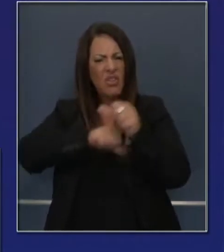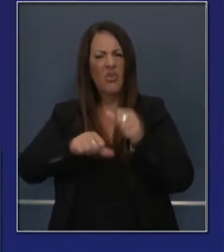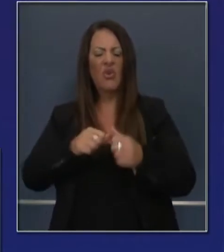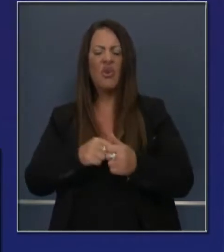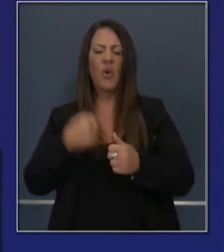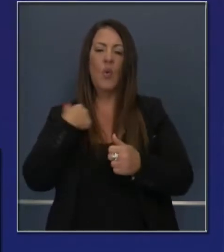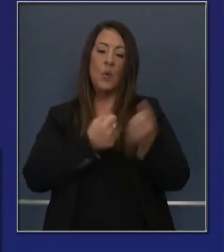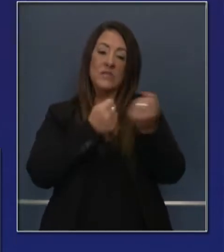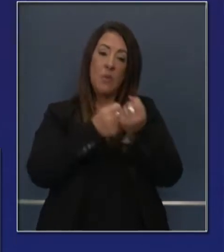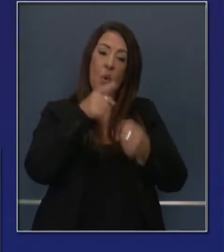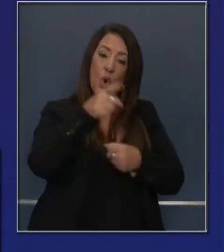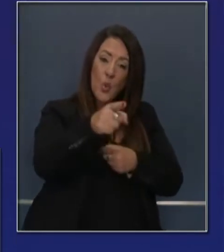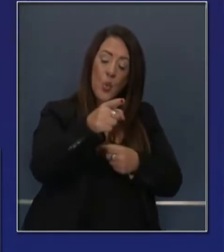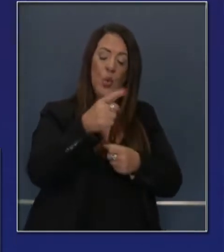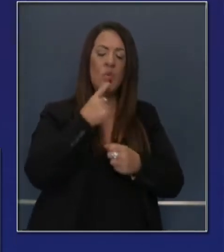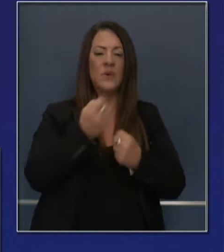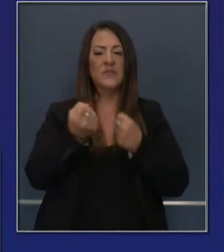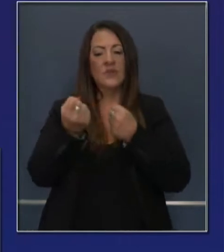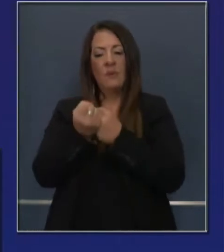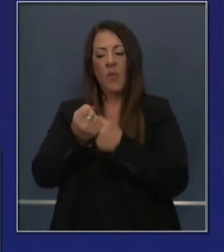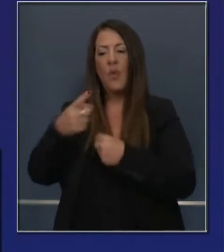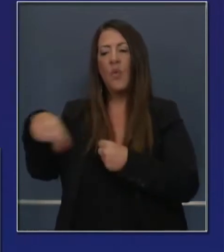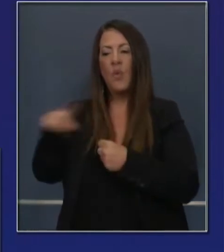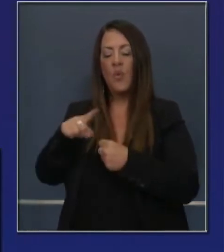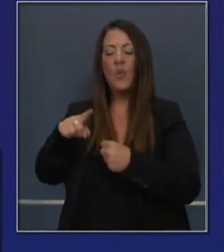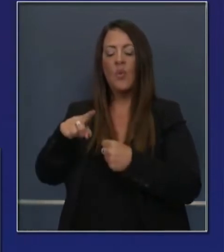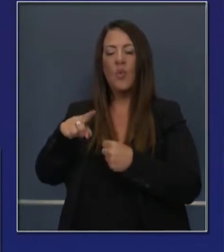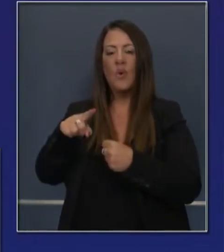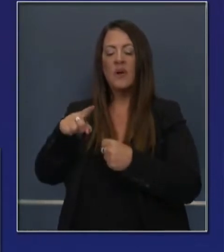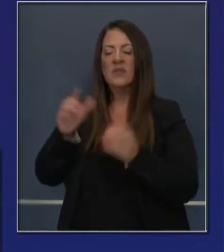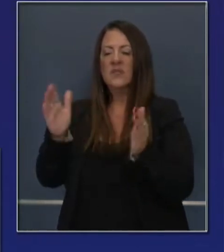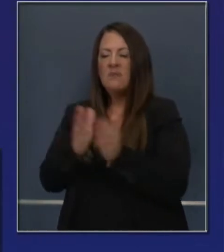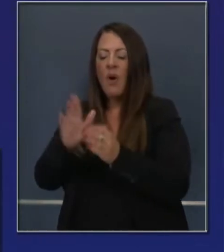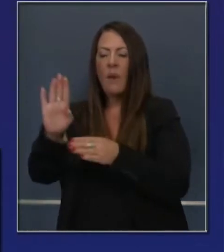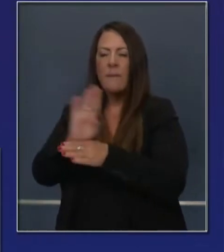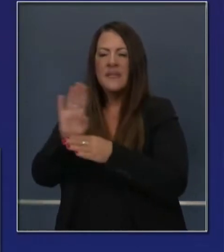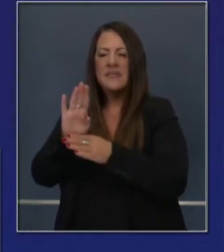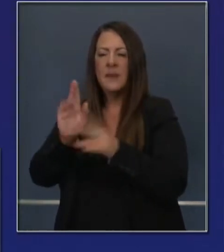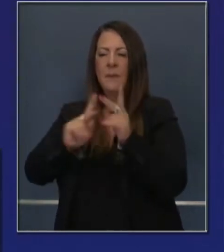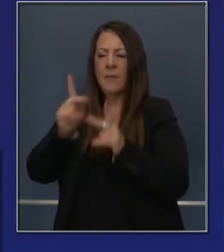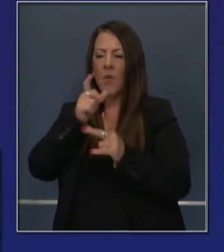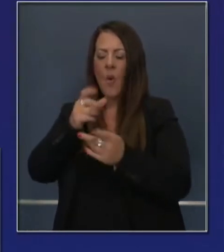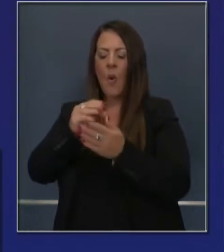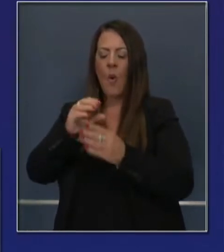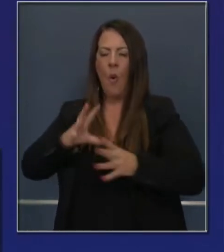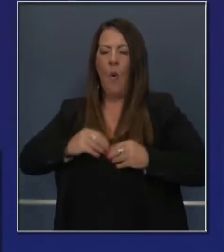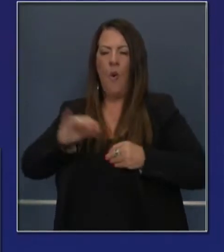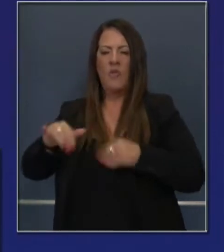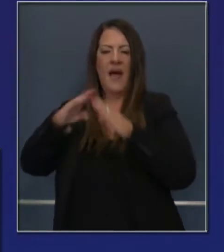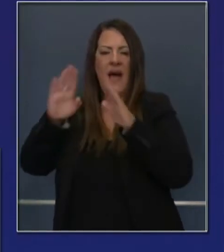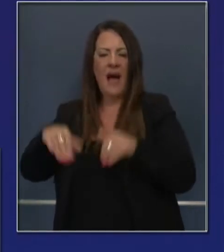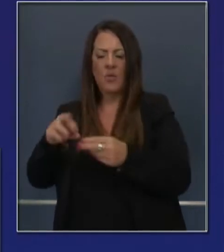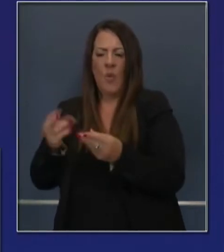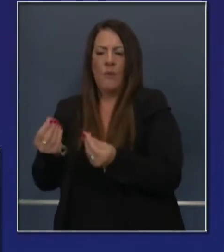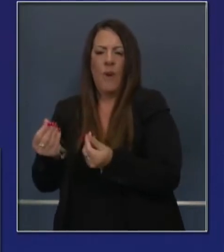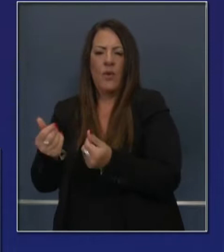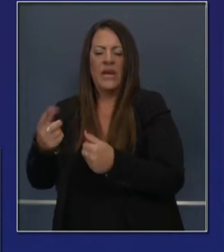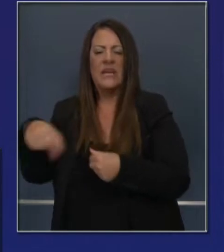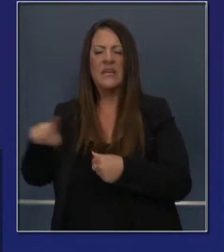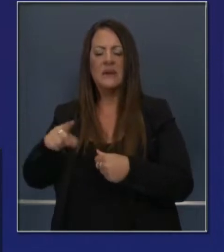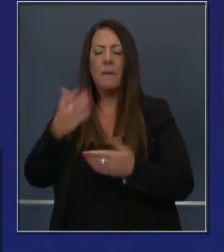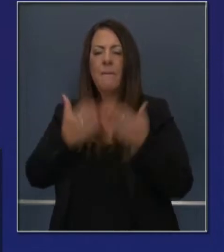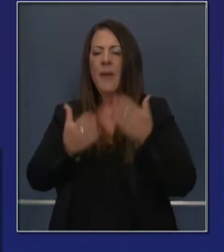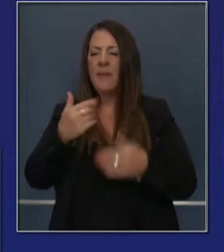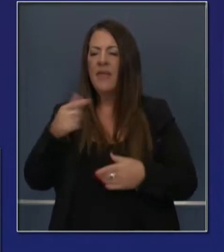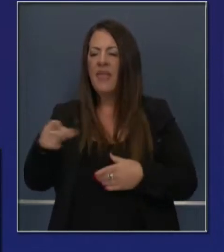renters, we want to be very sensitive to the needs, particularly of small property owners. People with just a few units,